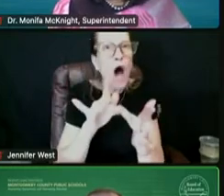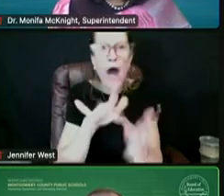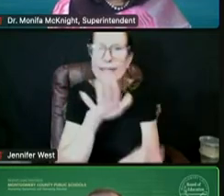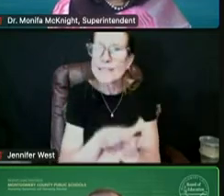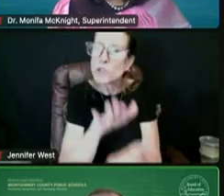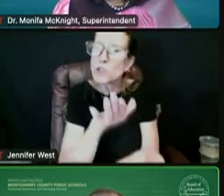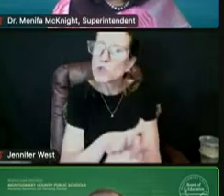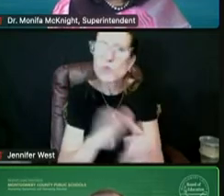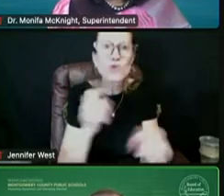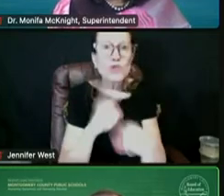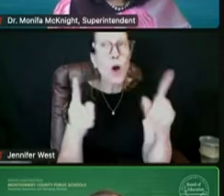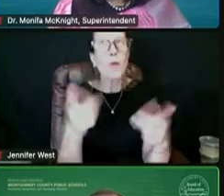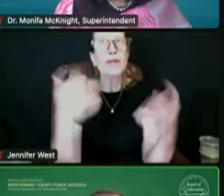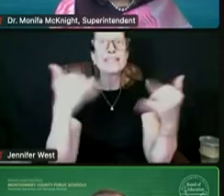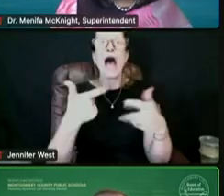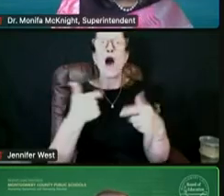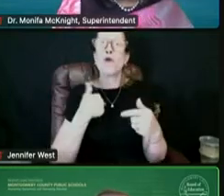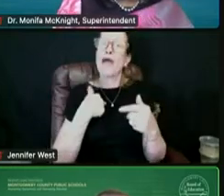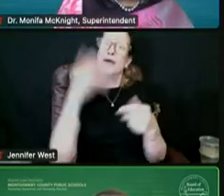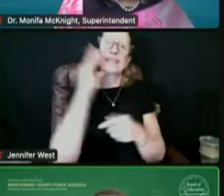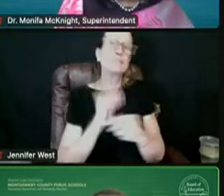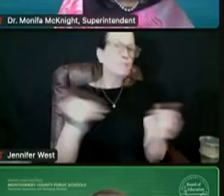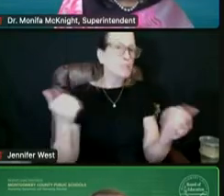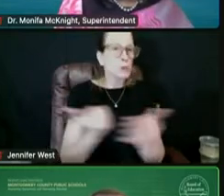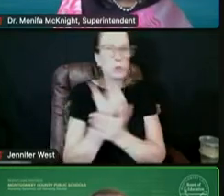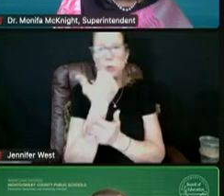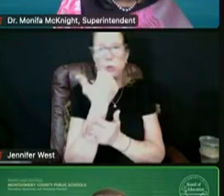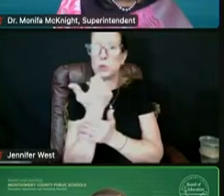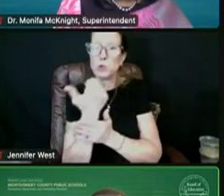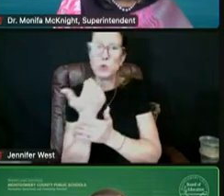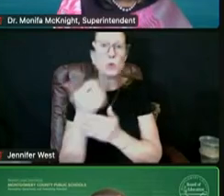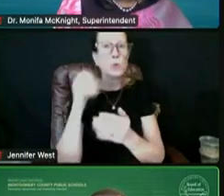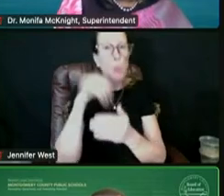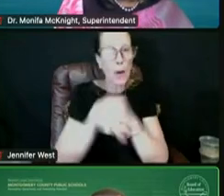to be educationally. Next slide, please.